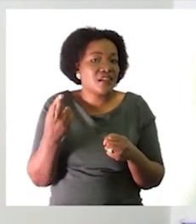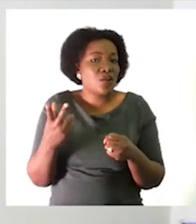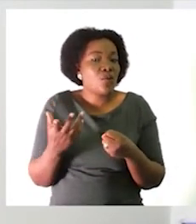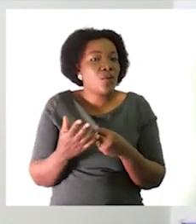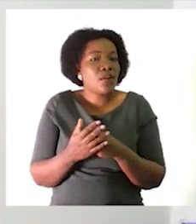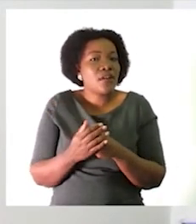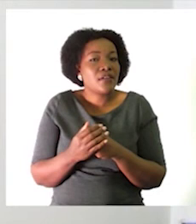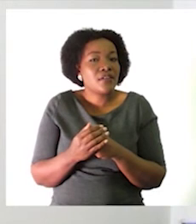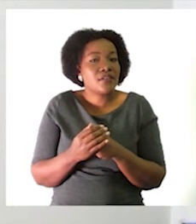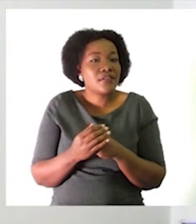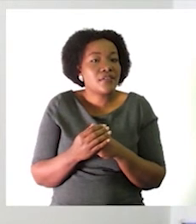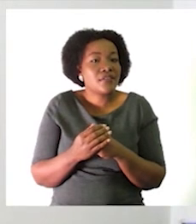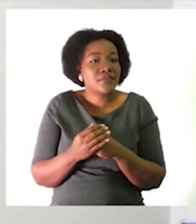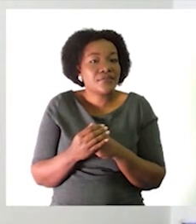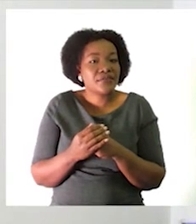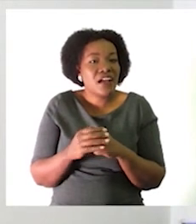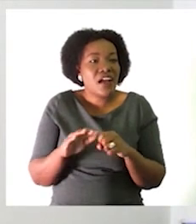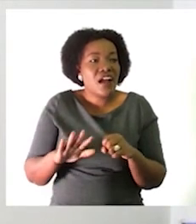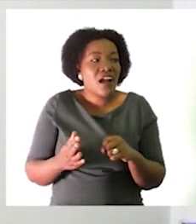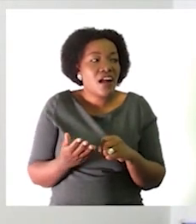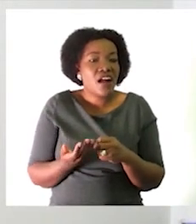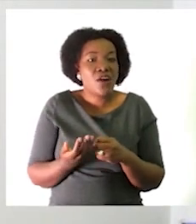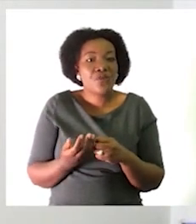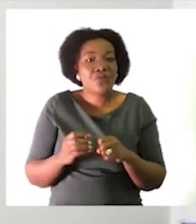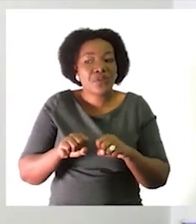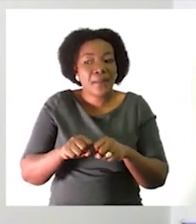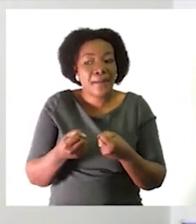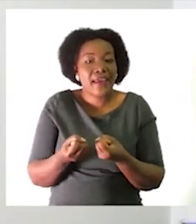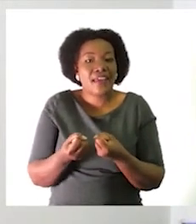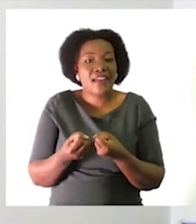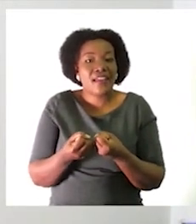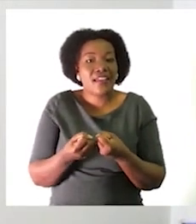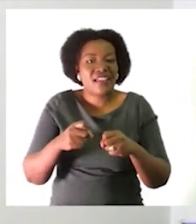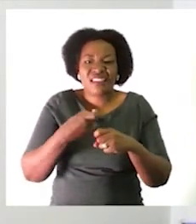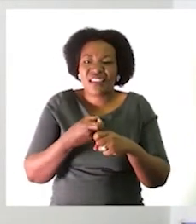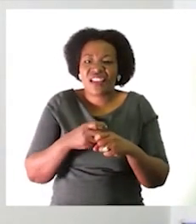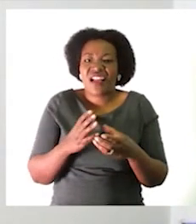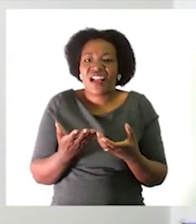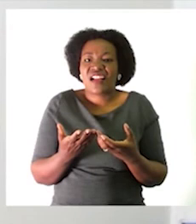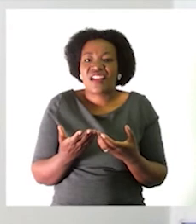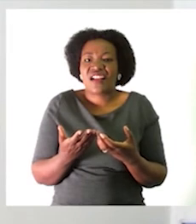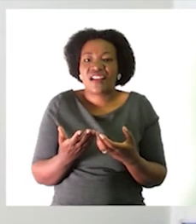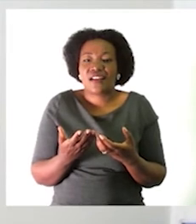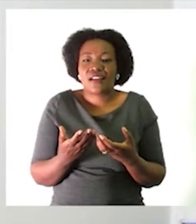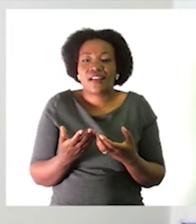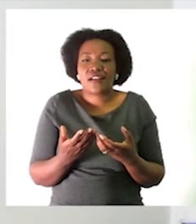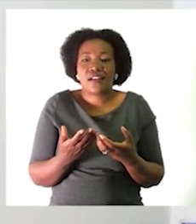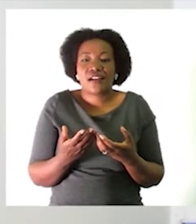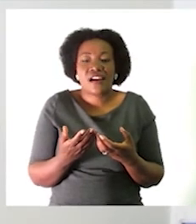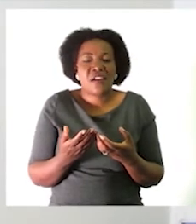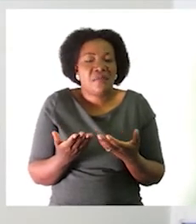a $6. So how can we divide the $6 into the coins? That is correct. We can